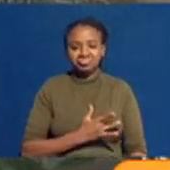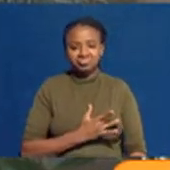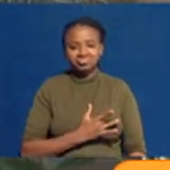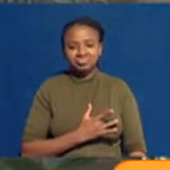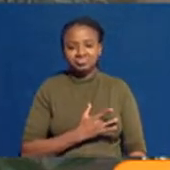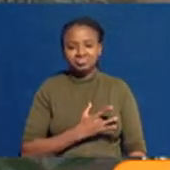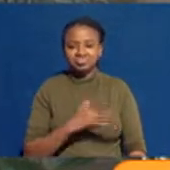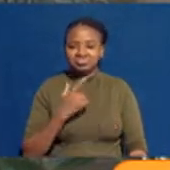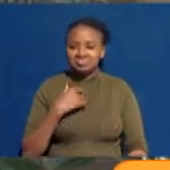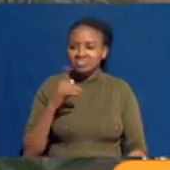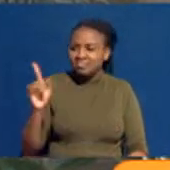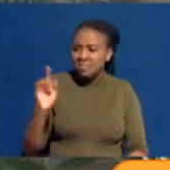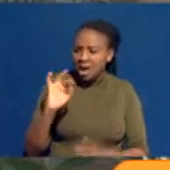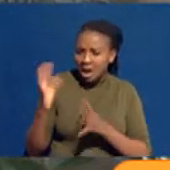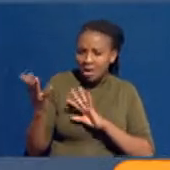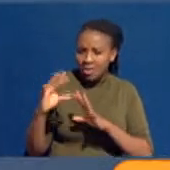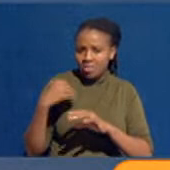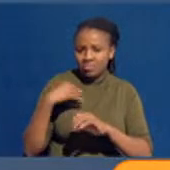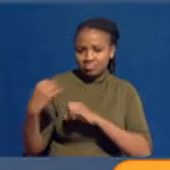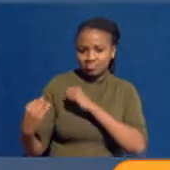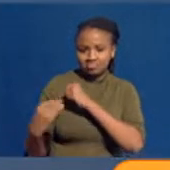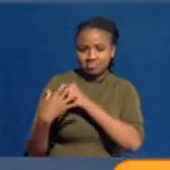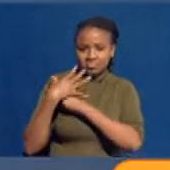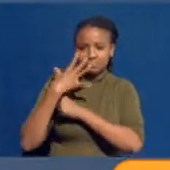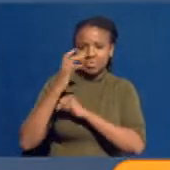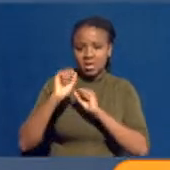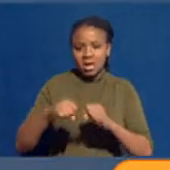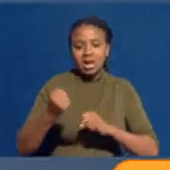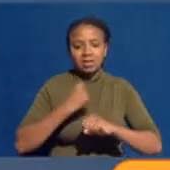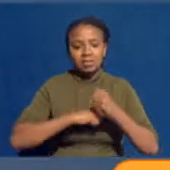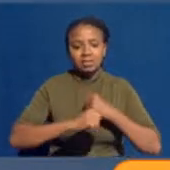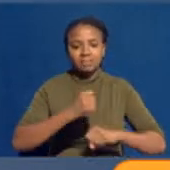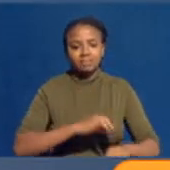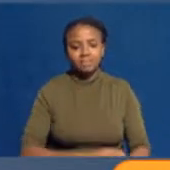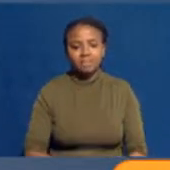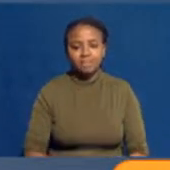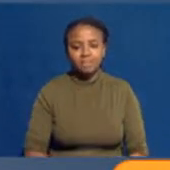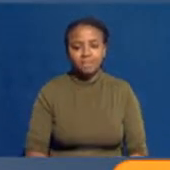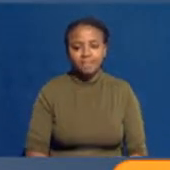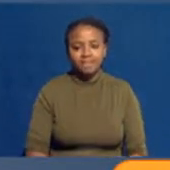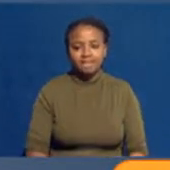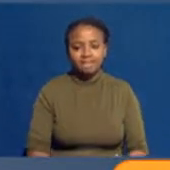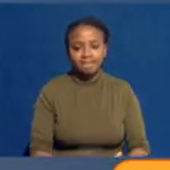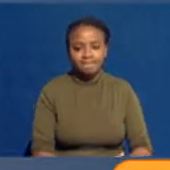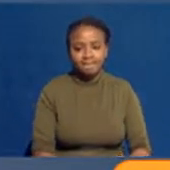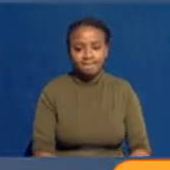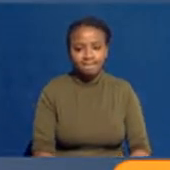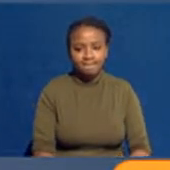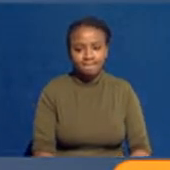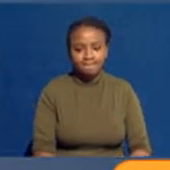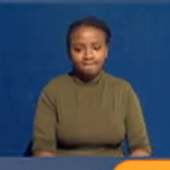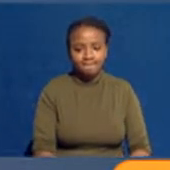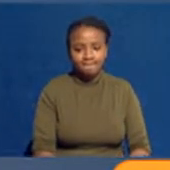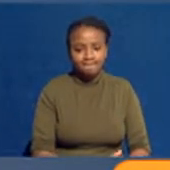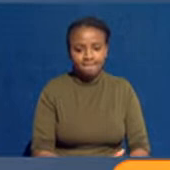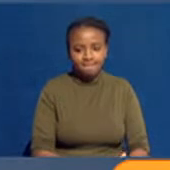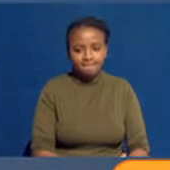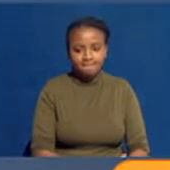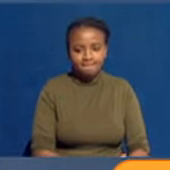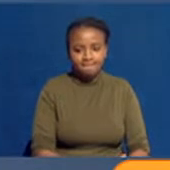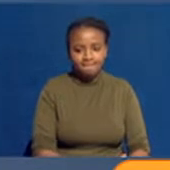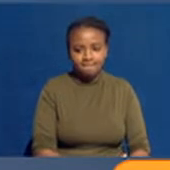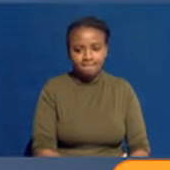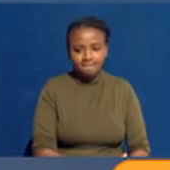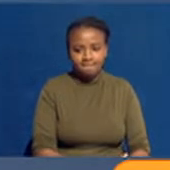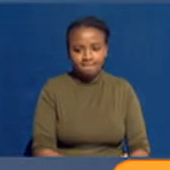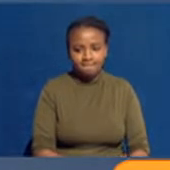to use the energy that's there. Well, at T-minus 6 seconds, main engine was starting, and shortly at T-zero, we